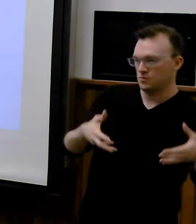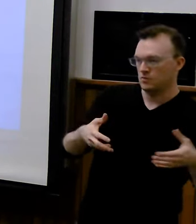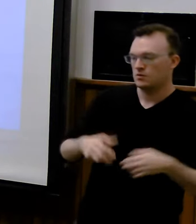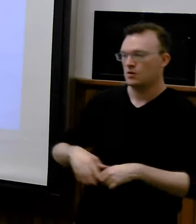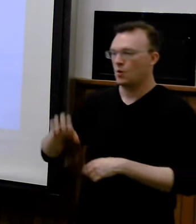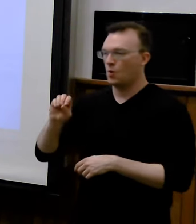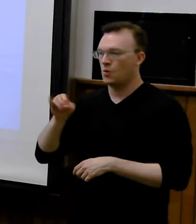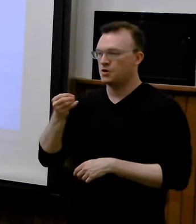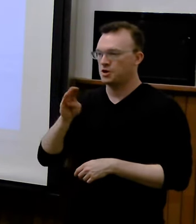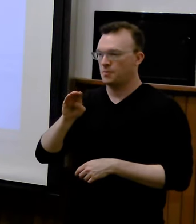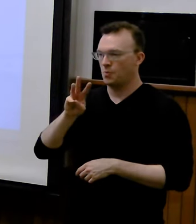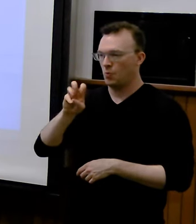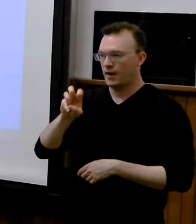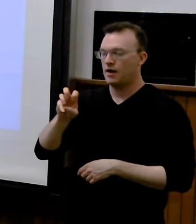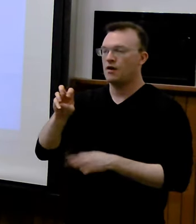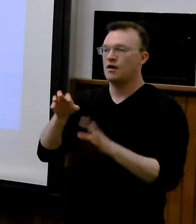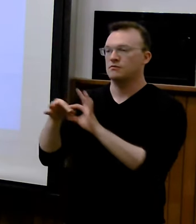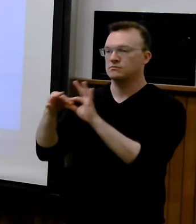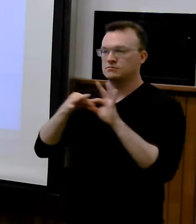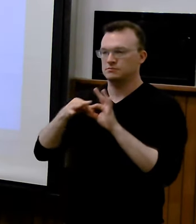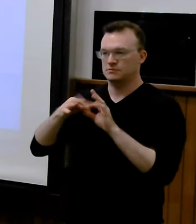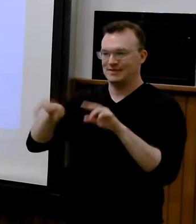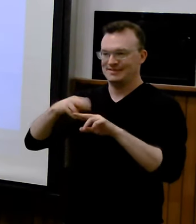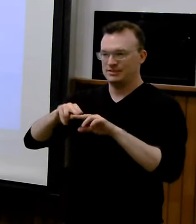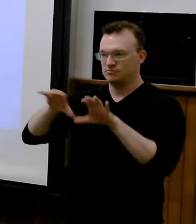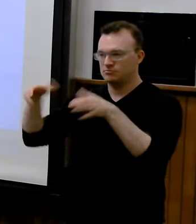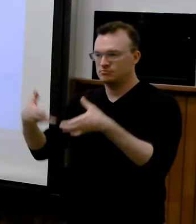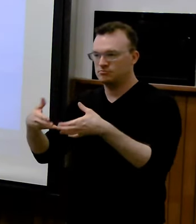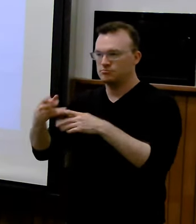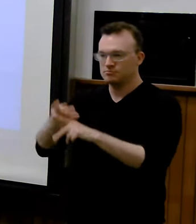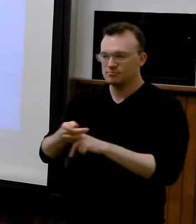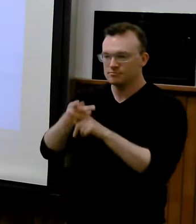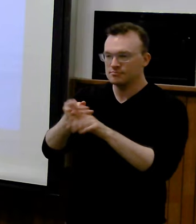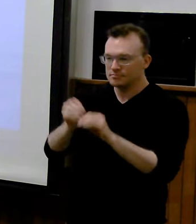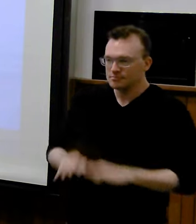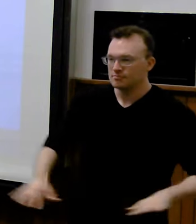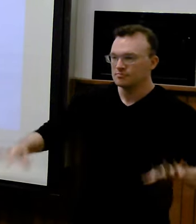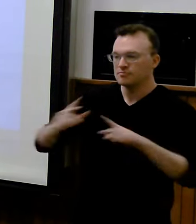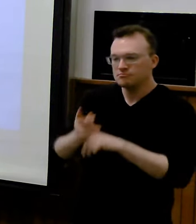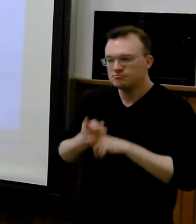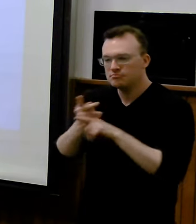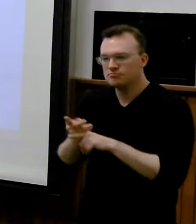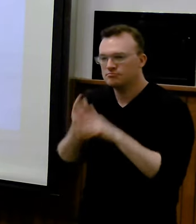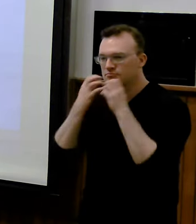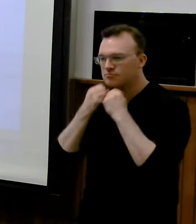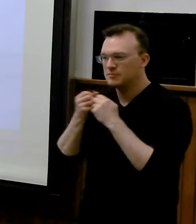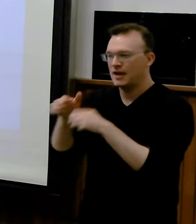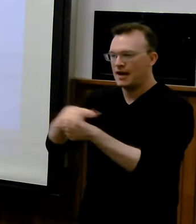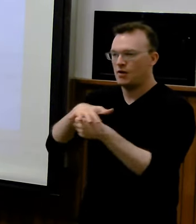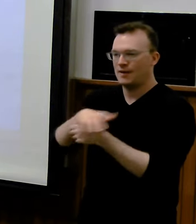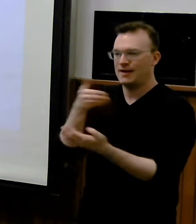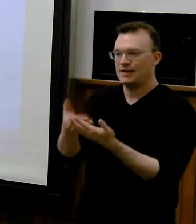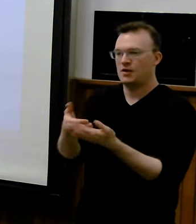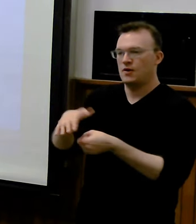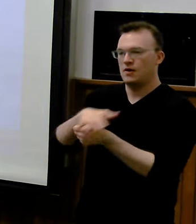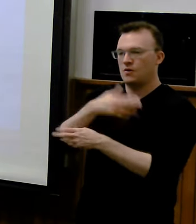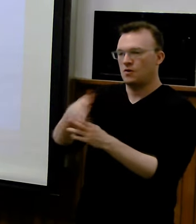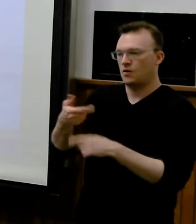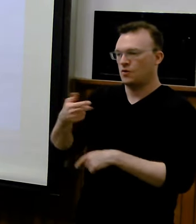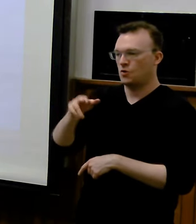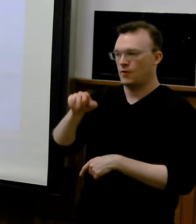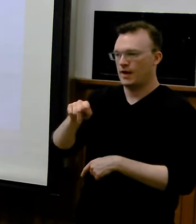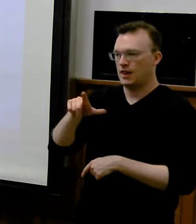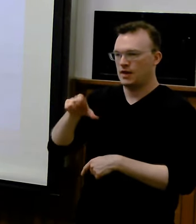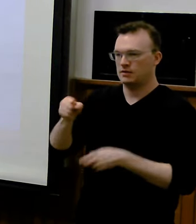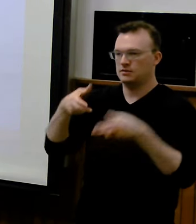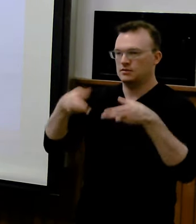and the Ojibwe and allied nations to peaceably share and care for the resources around the Great Lakes. The Dish with